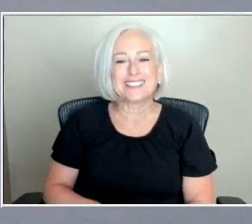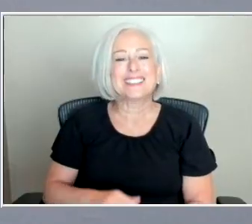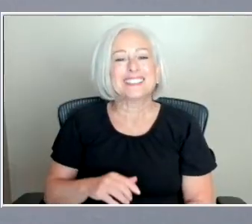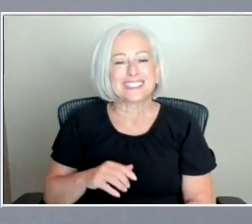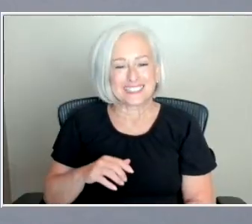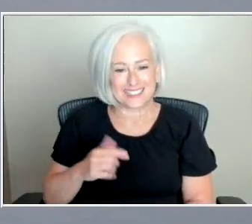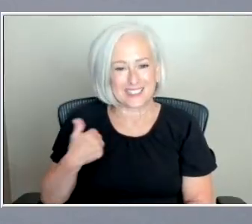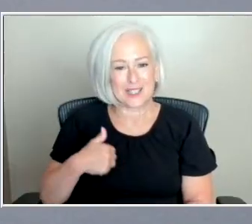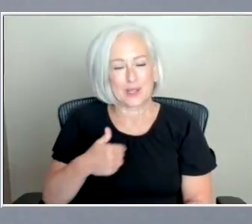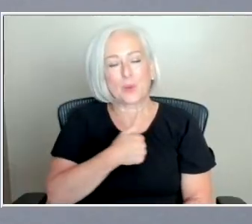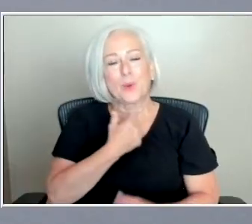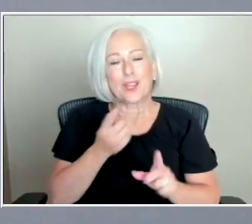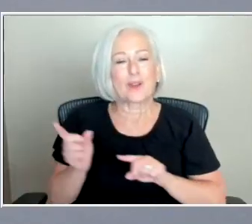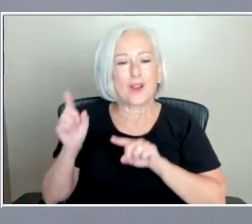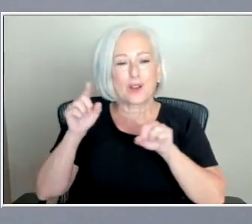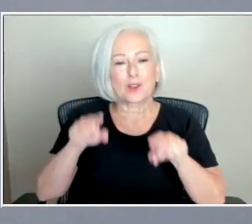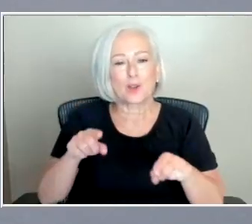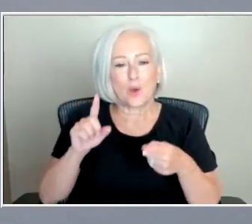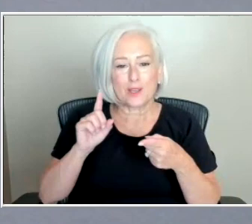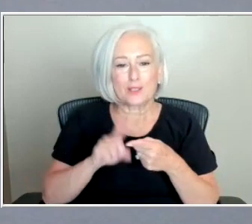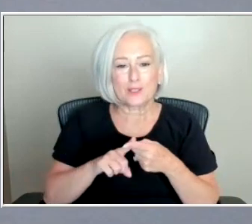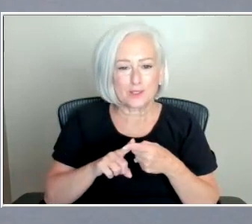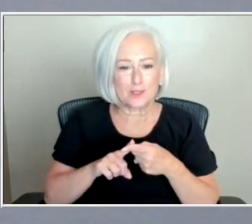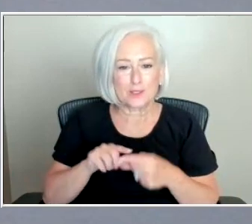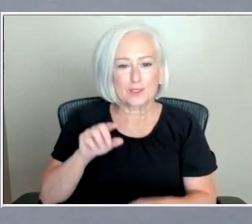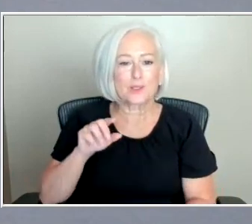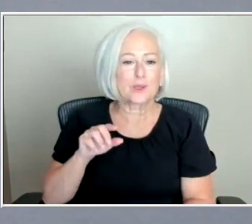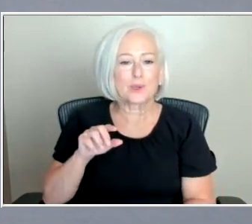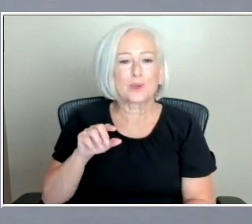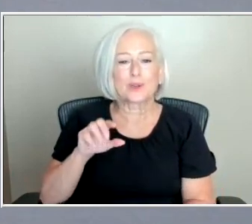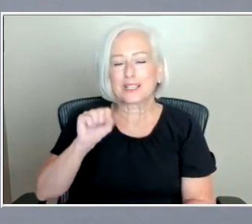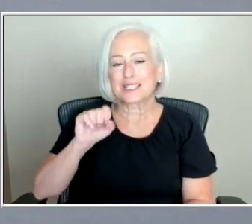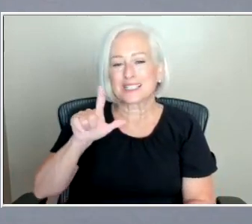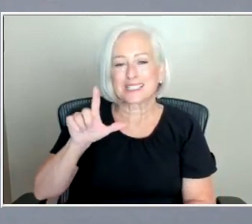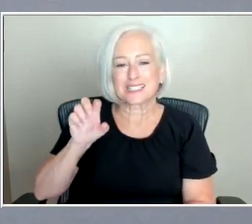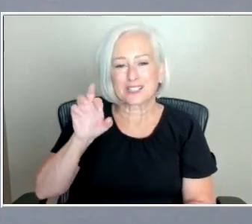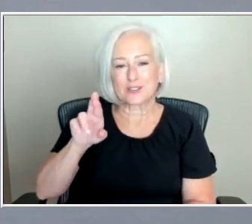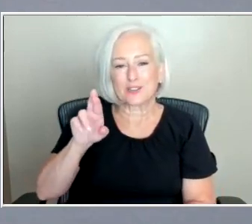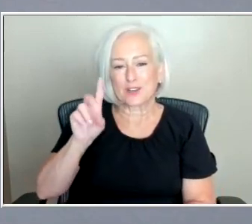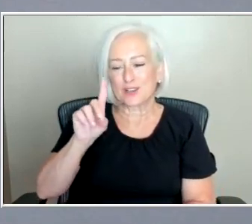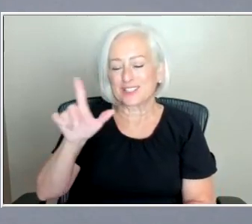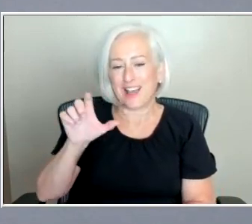So we are going to the big bachelorette spot, which is Silver Dollar City.